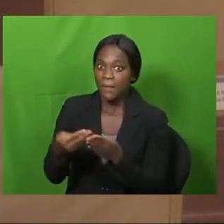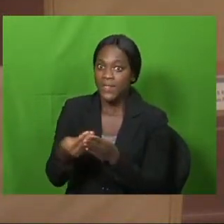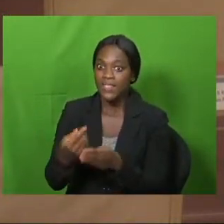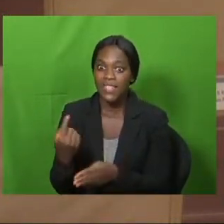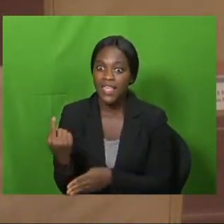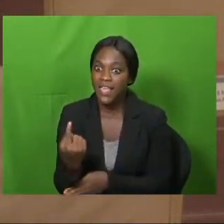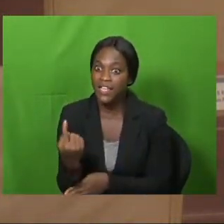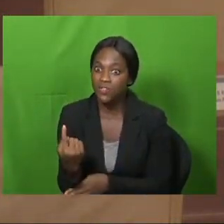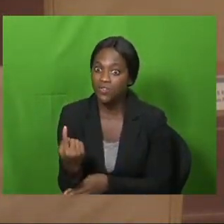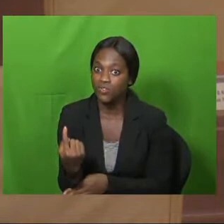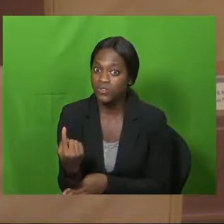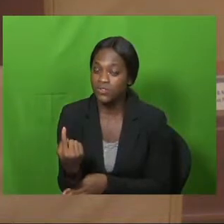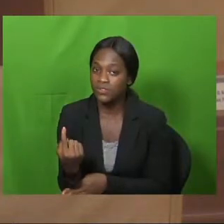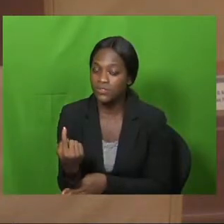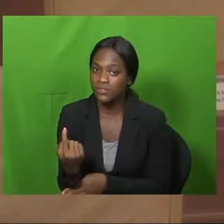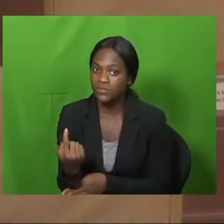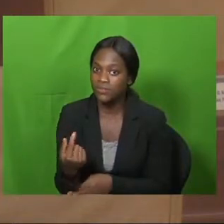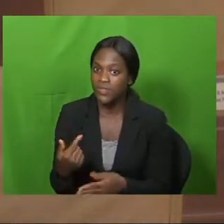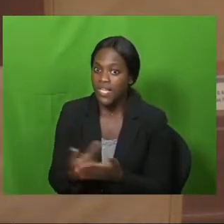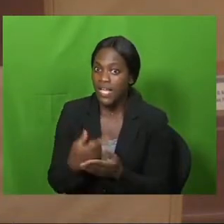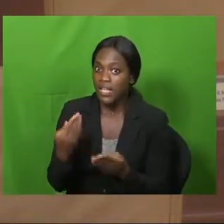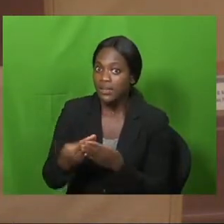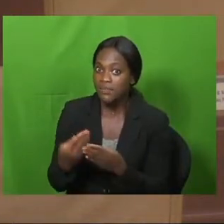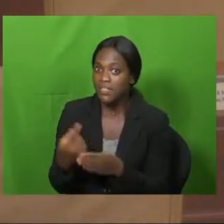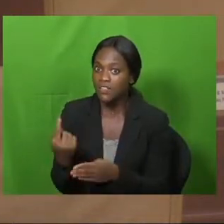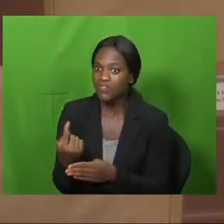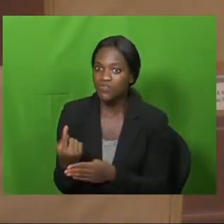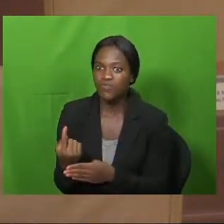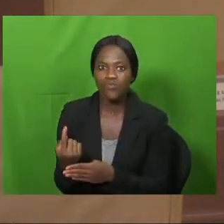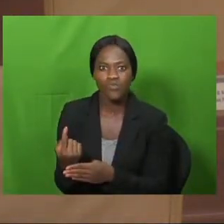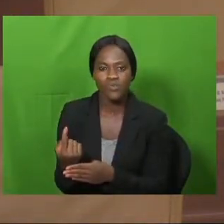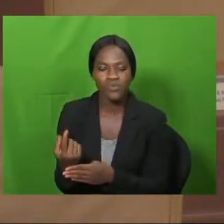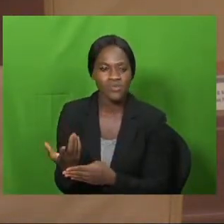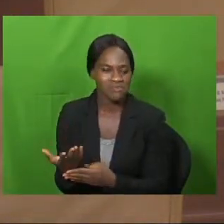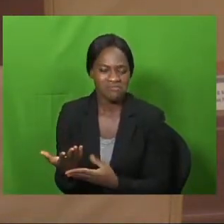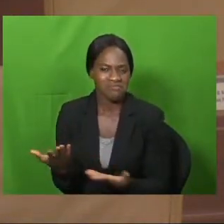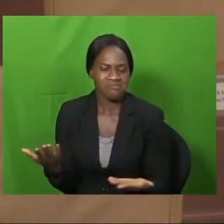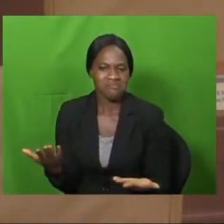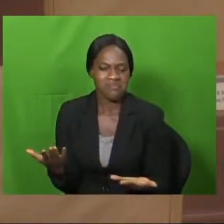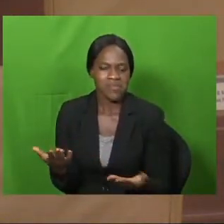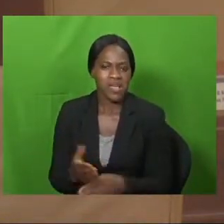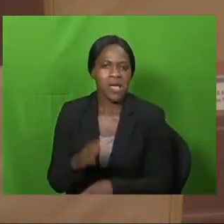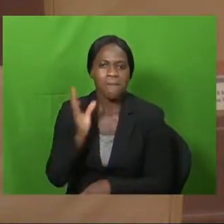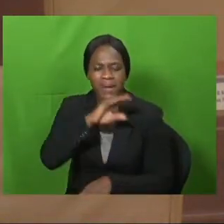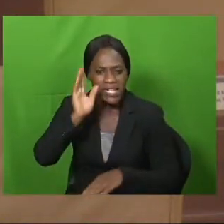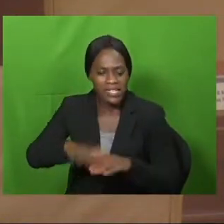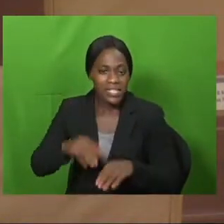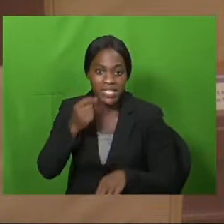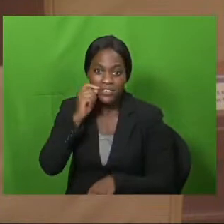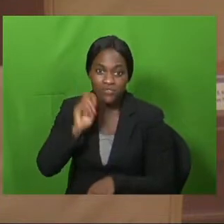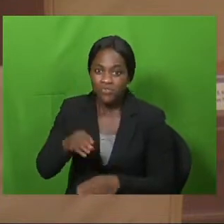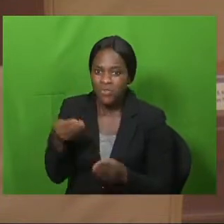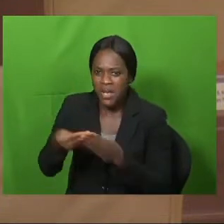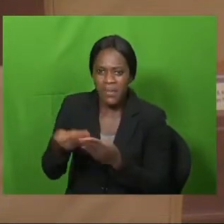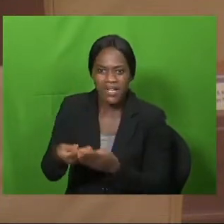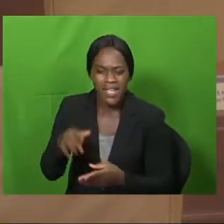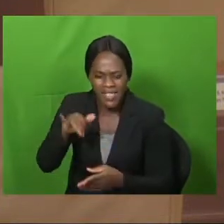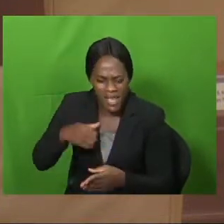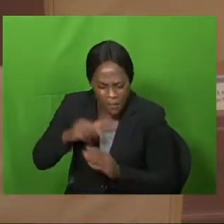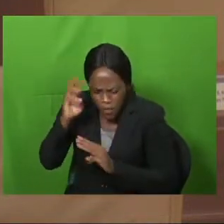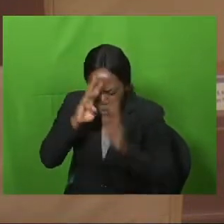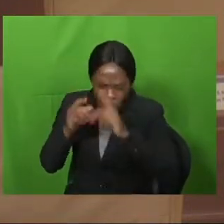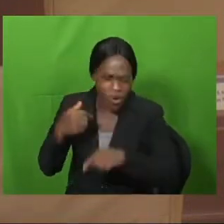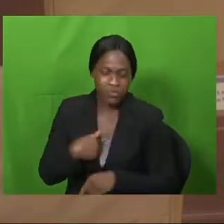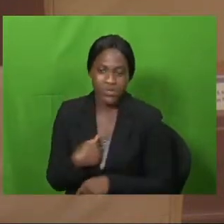I'm coming there, your currency is even worse than the Ukrainian currency. And you tell us that it is COVID. Yes. And that is my worry. You don't